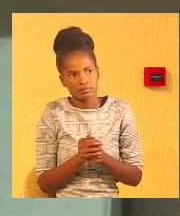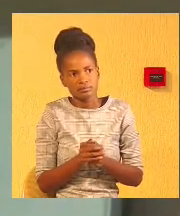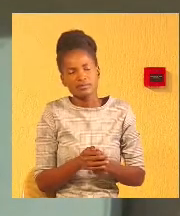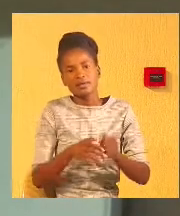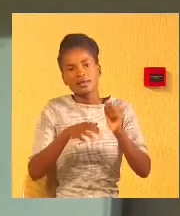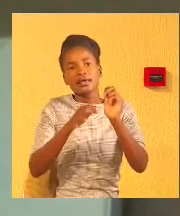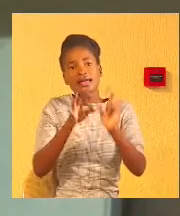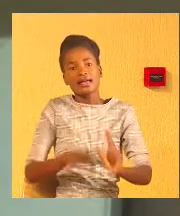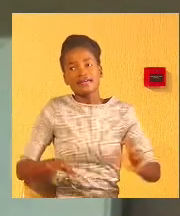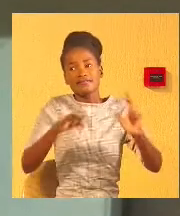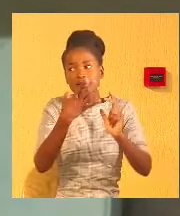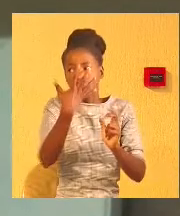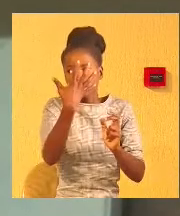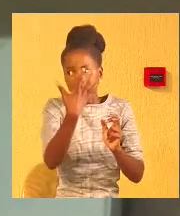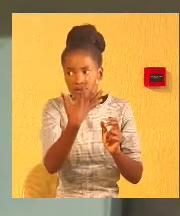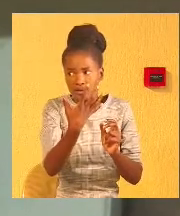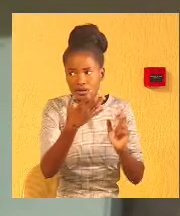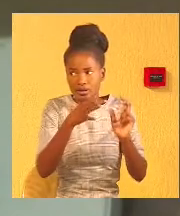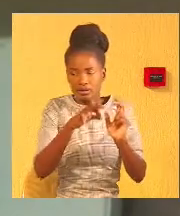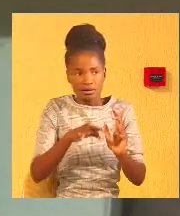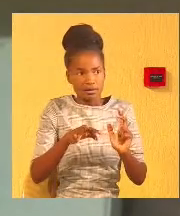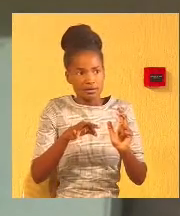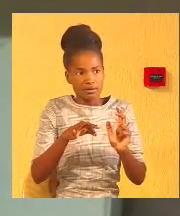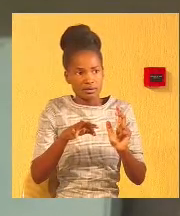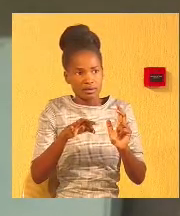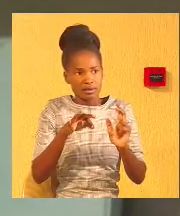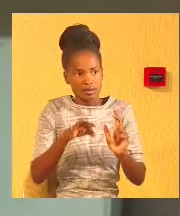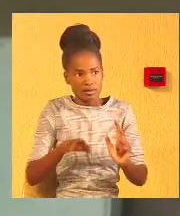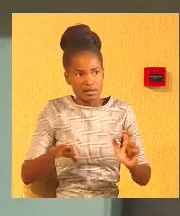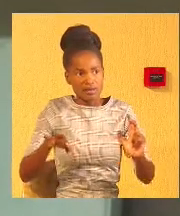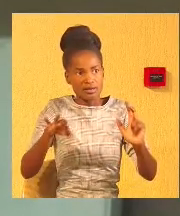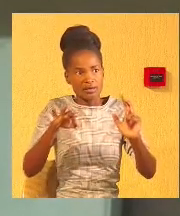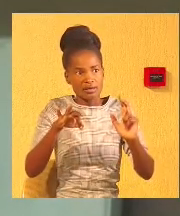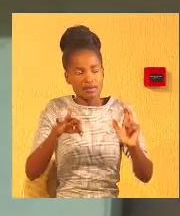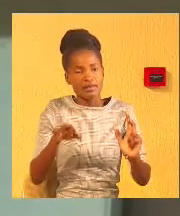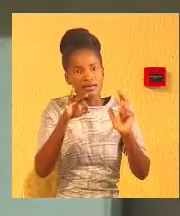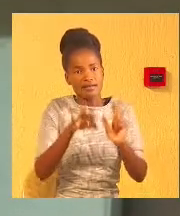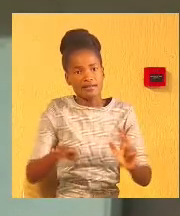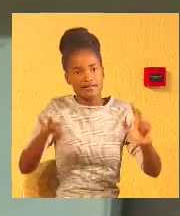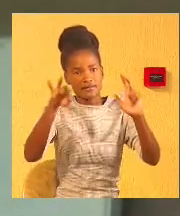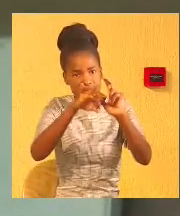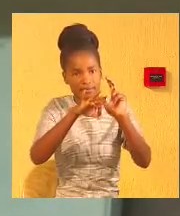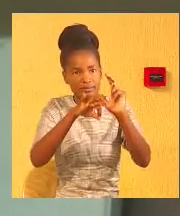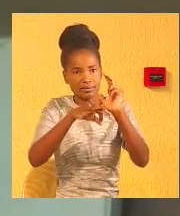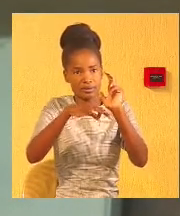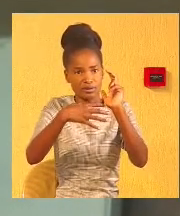their product without a market. And I think AMTA was supposed to be able to deal with that. But as we speak now, where will